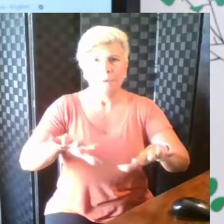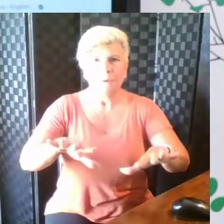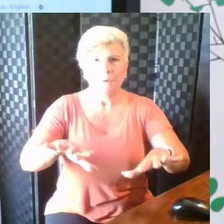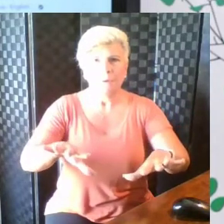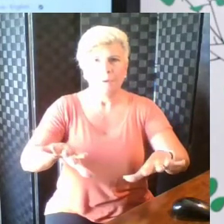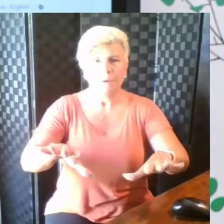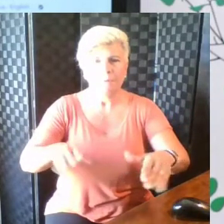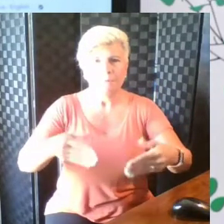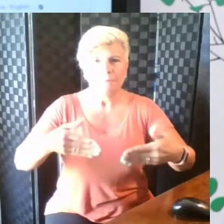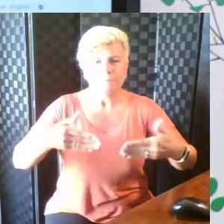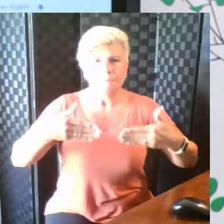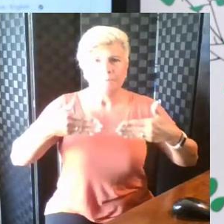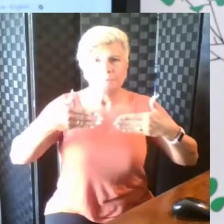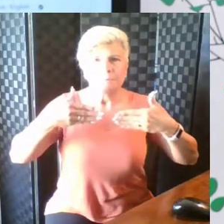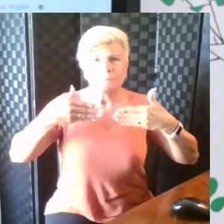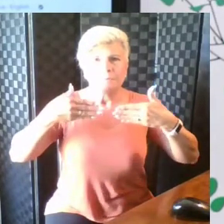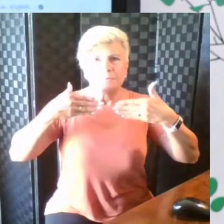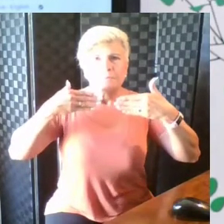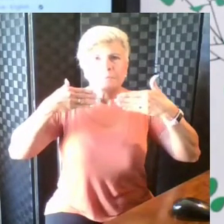And one more.